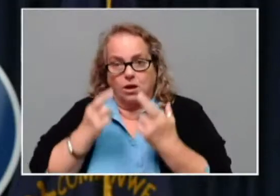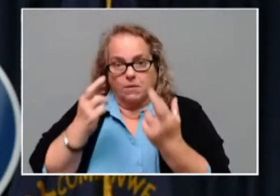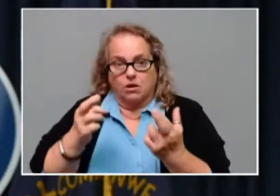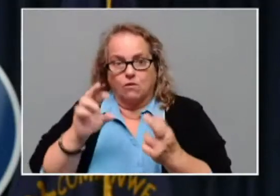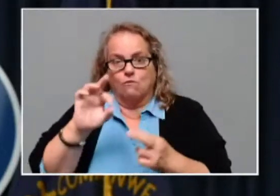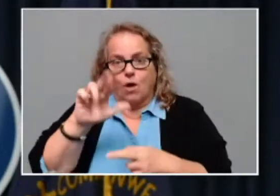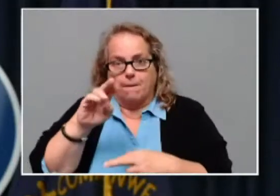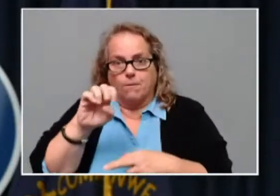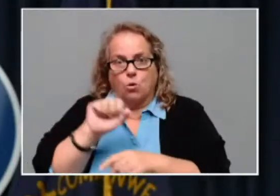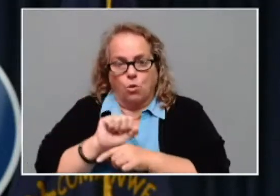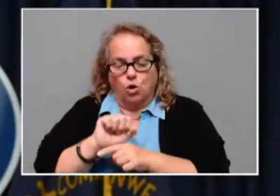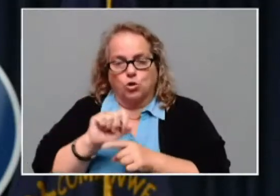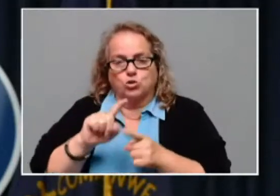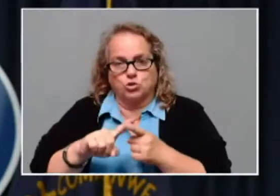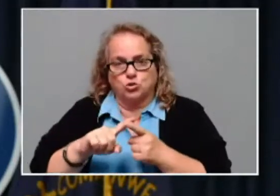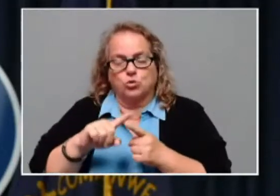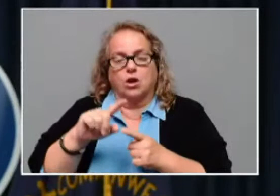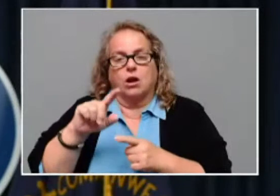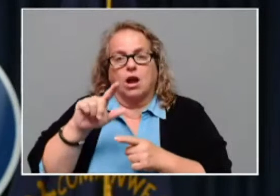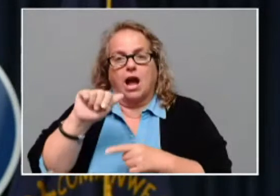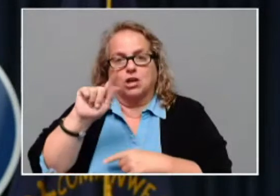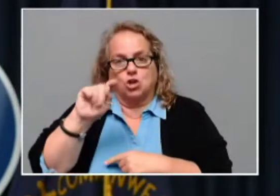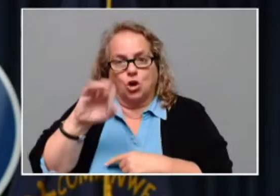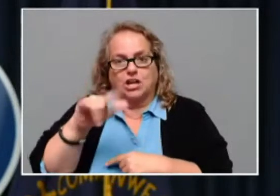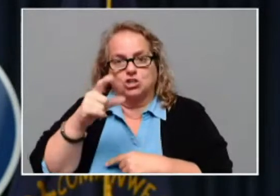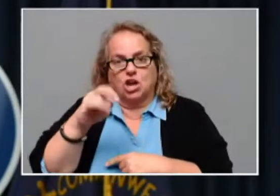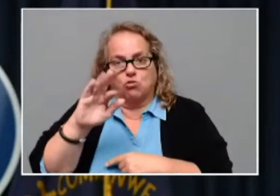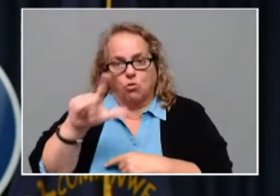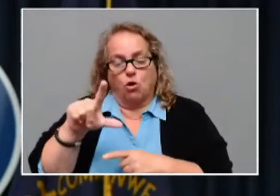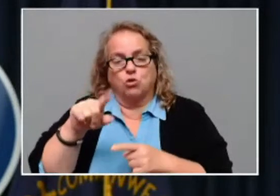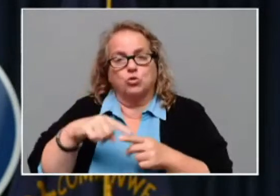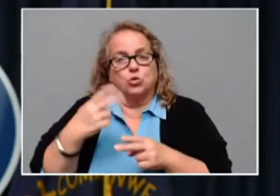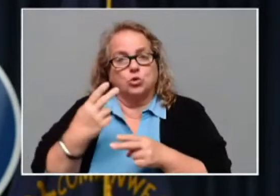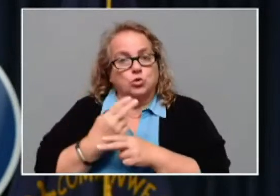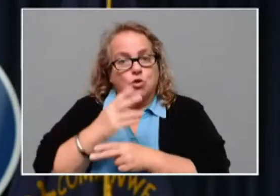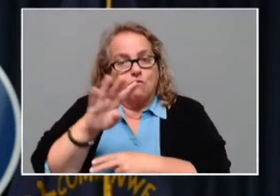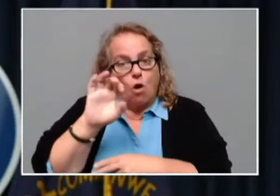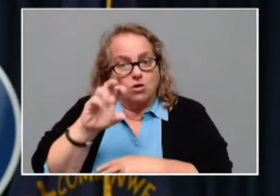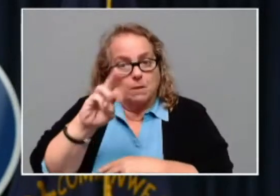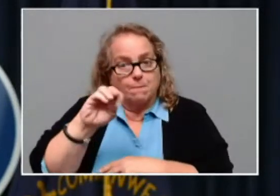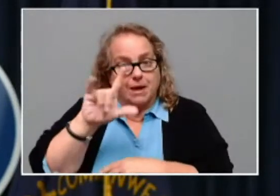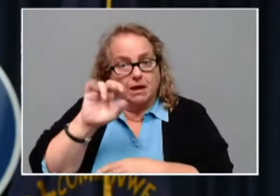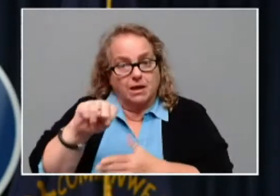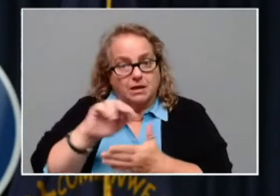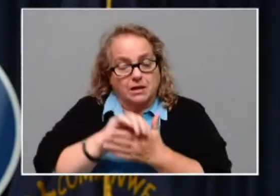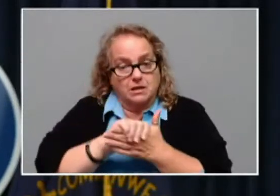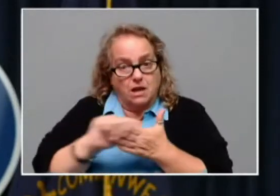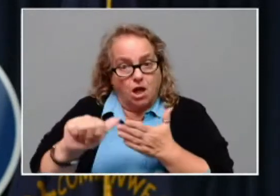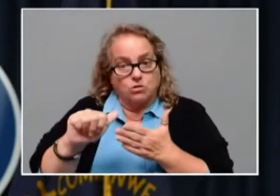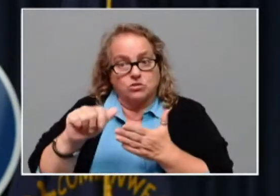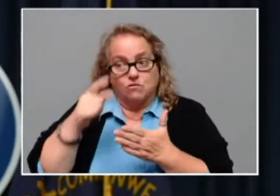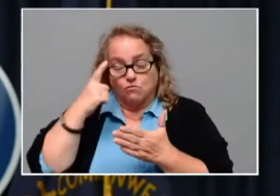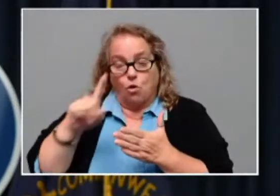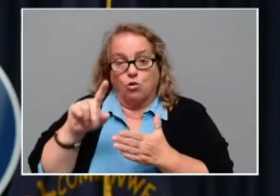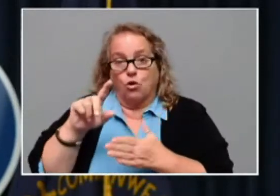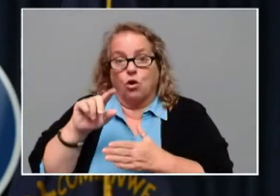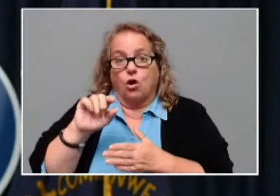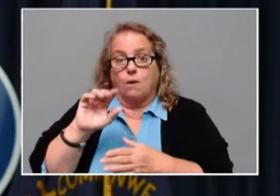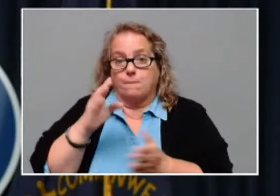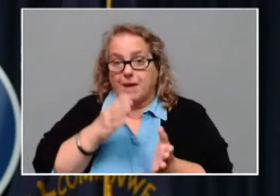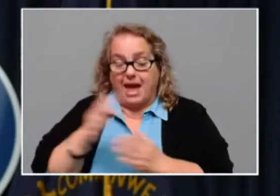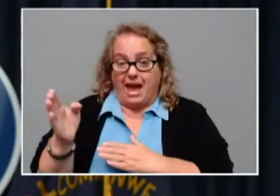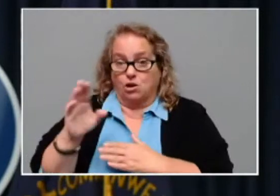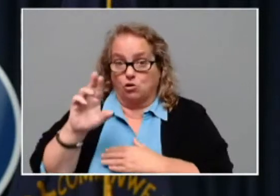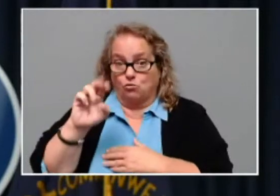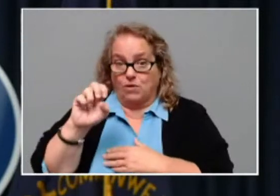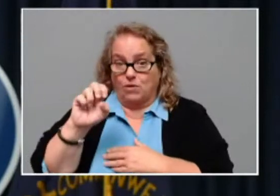to use $400 million in the upcoming American Rescue Plan Act dollars to be dedicated to